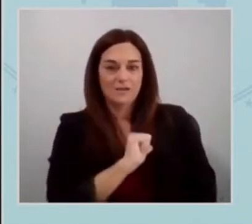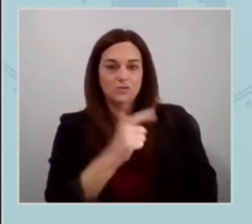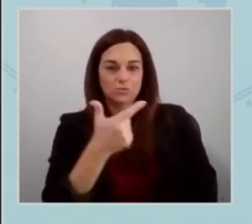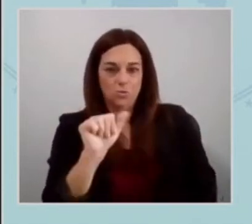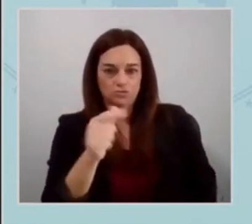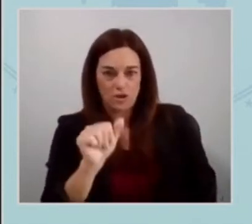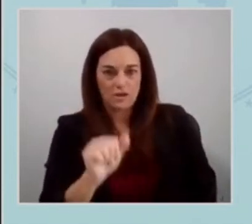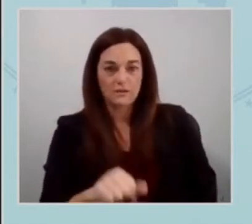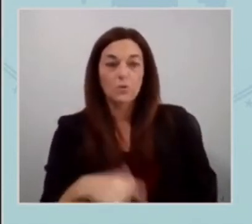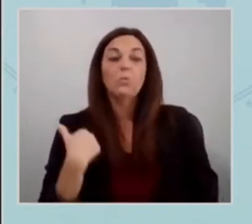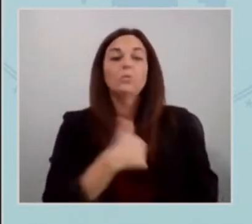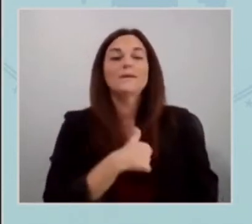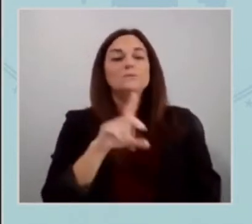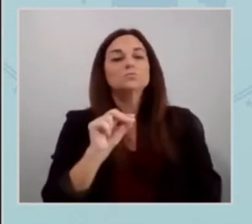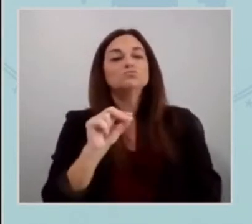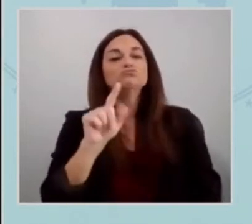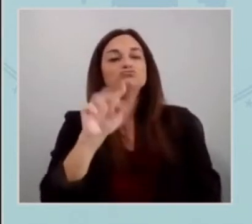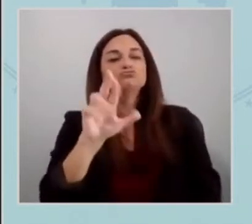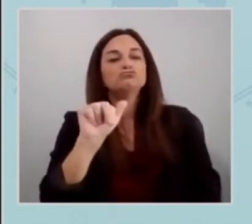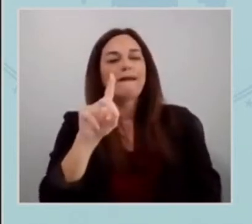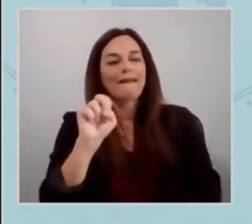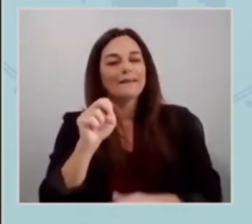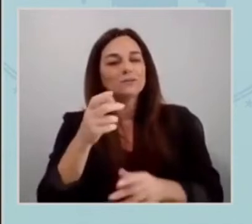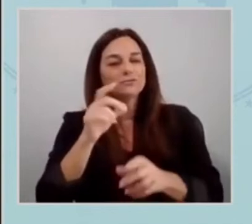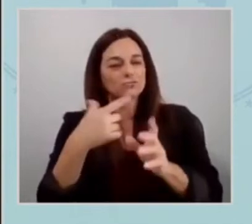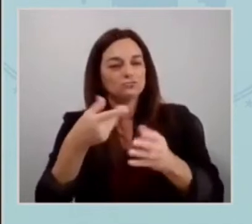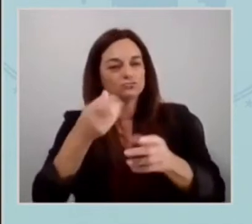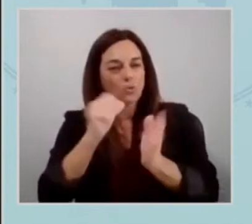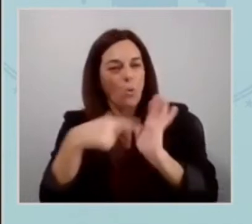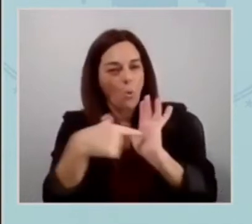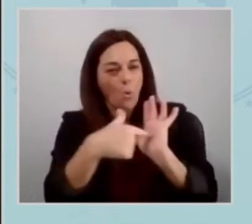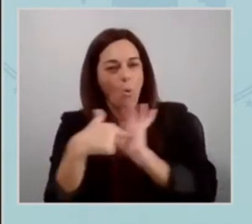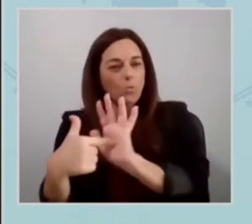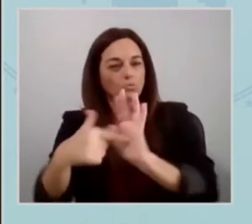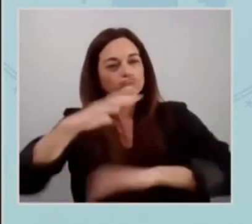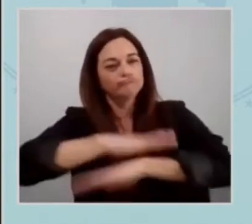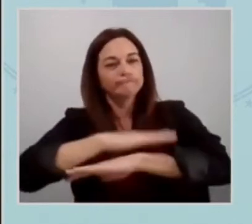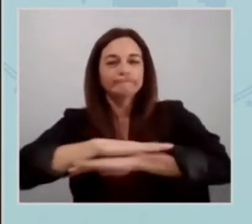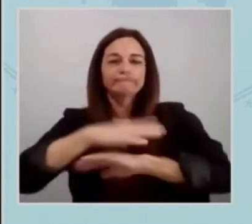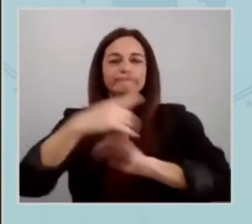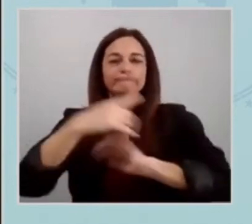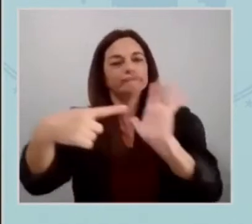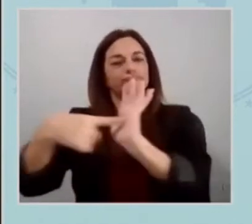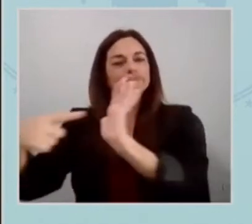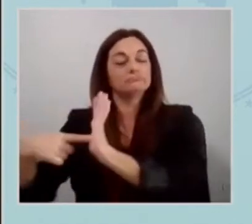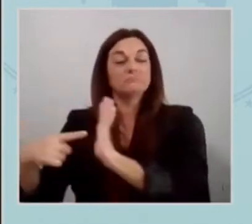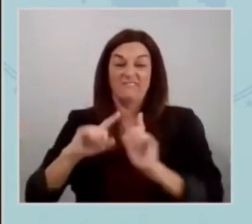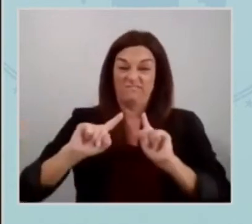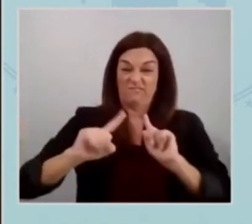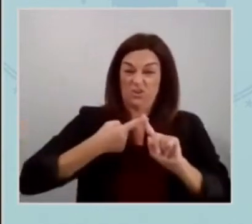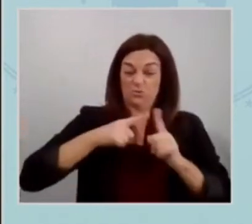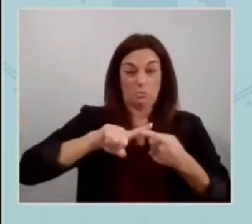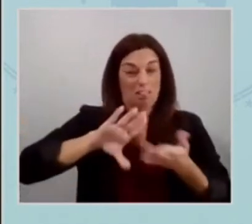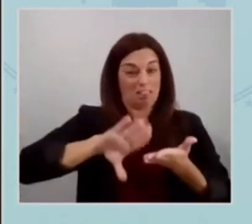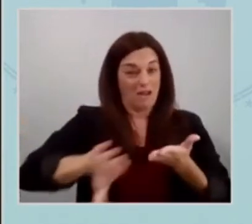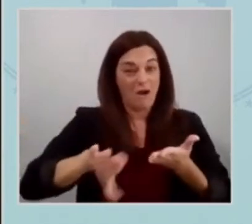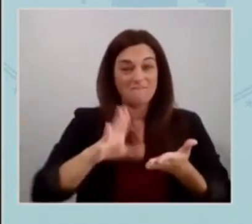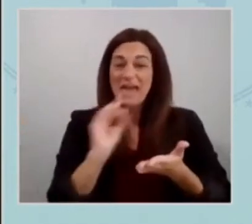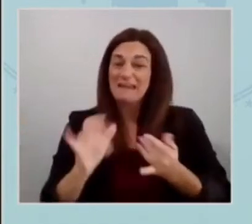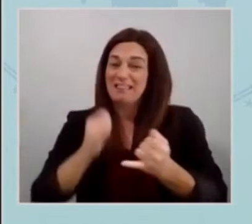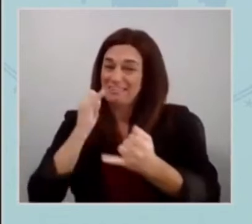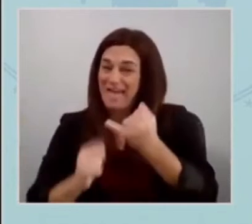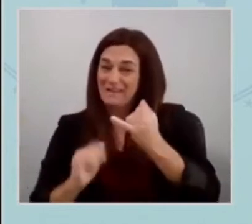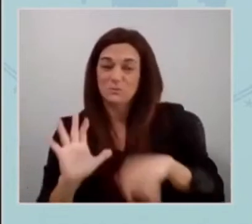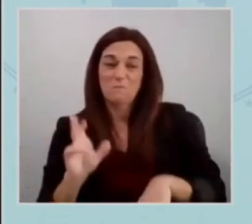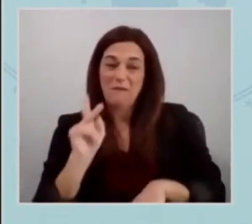IATSE Local 834 here in Atlanta, Georgia. We do trade shows. We were the first to be